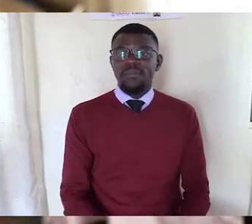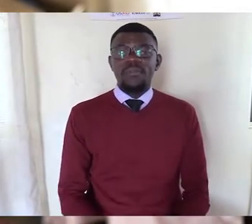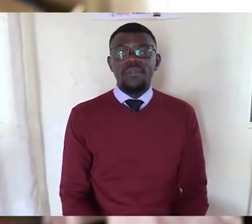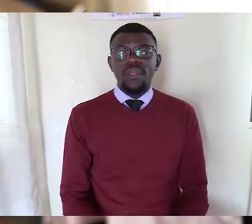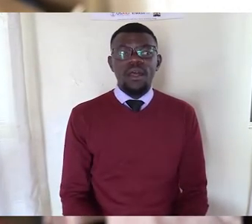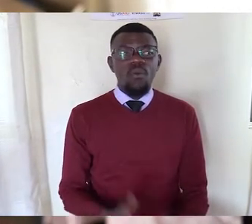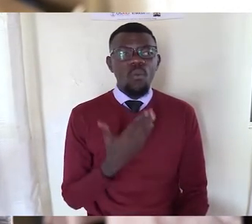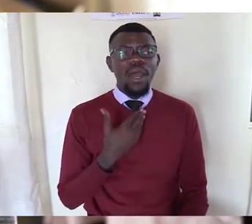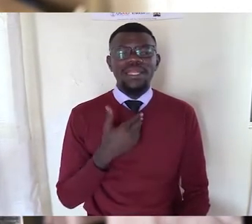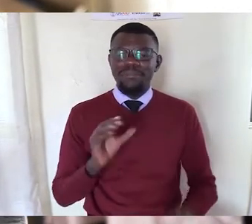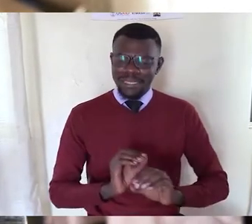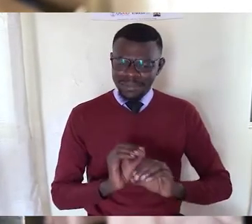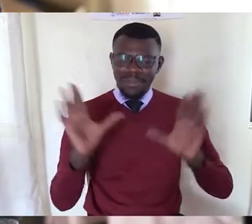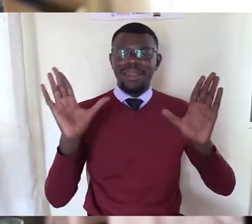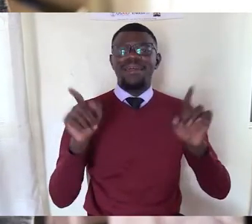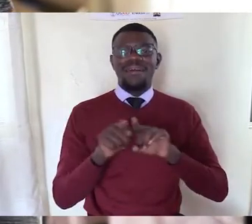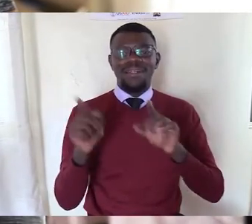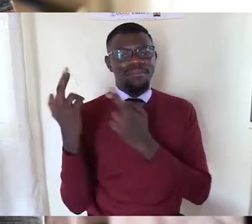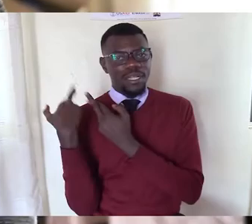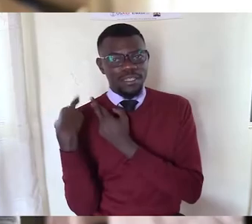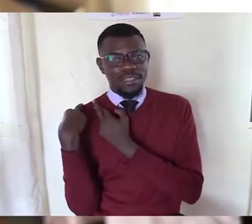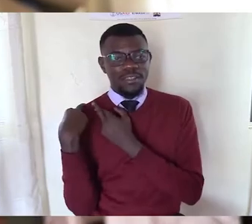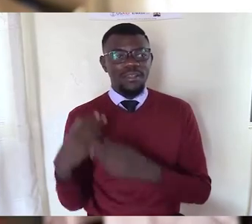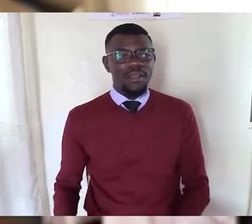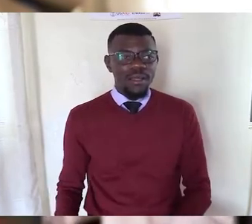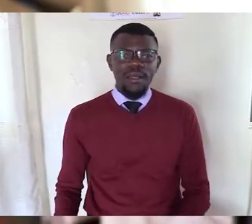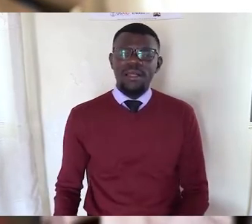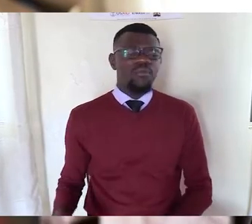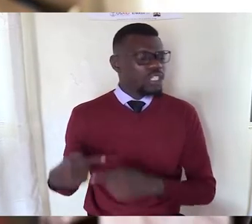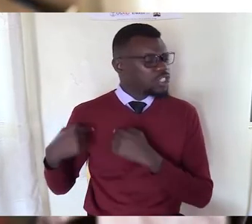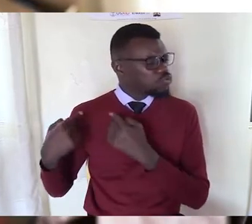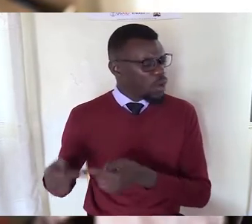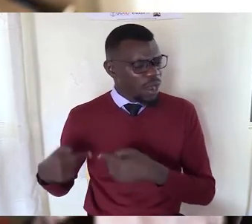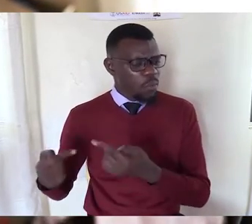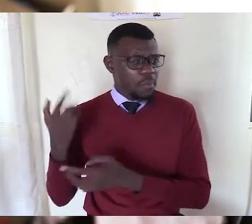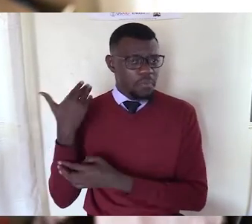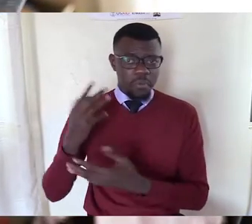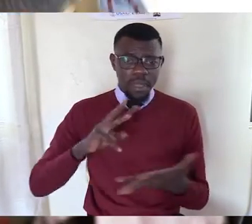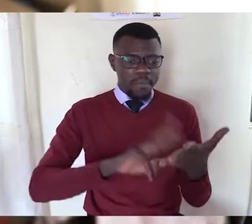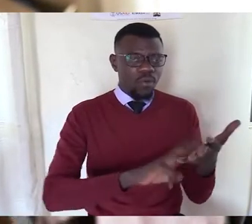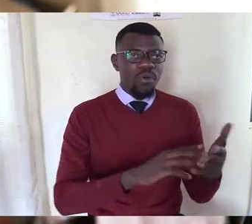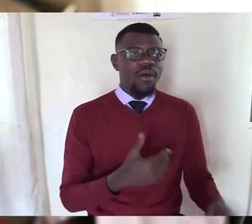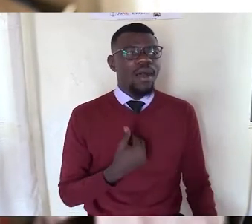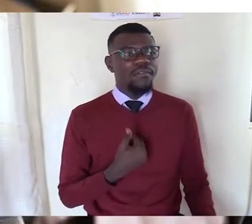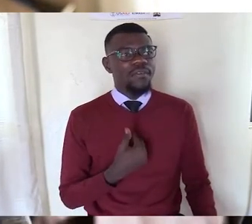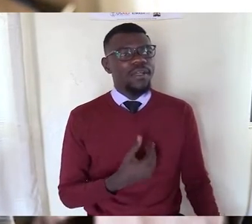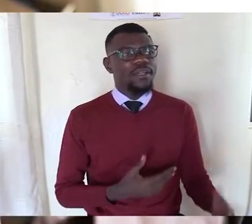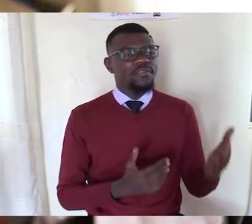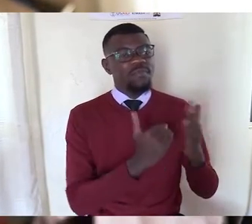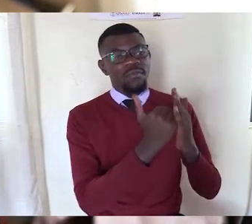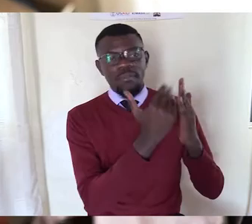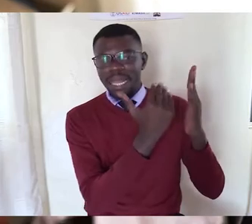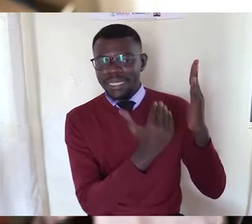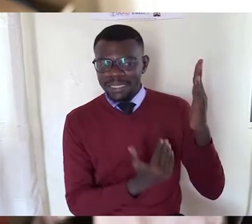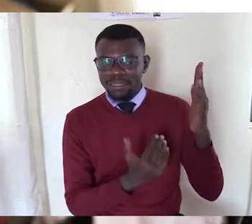ensure transparency and accountability. We struggled, other than I think Migori, where we got the list of deployments, the rest